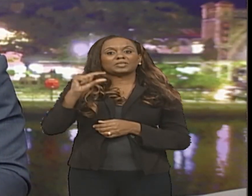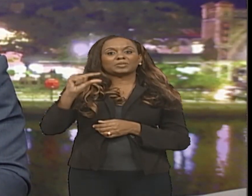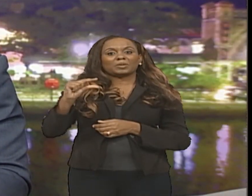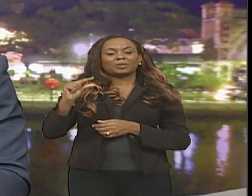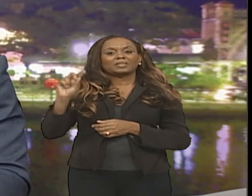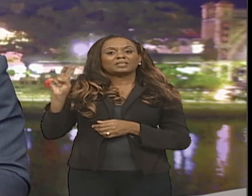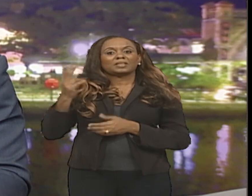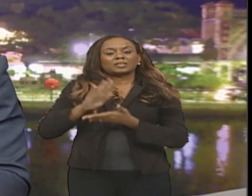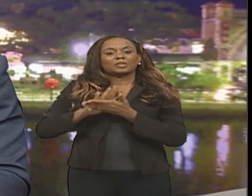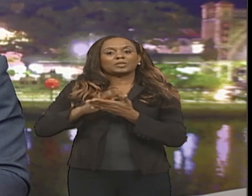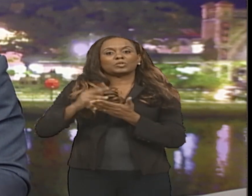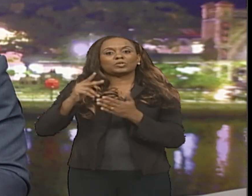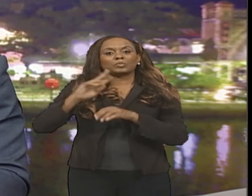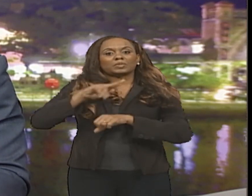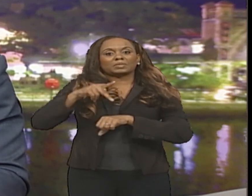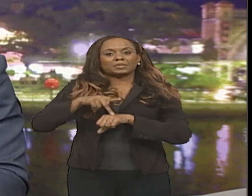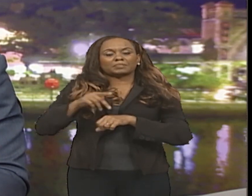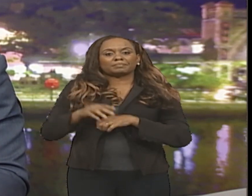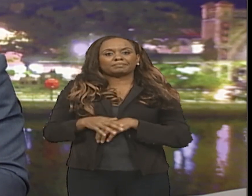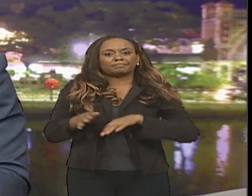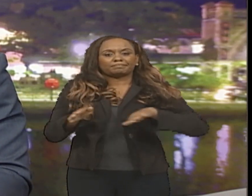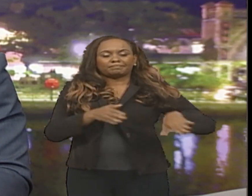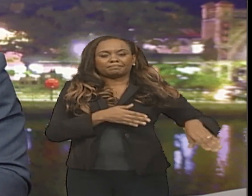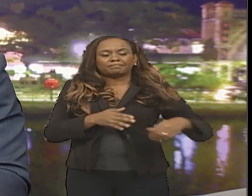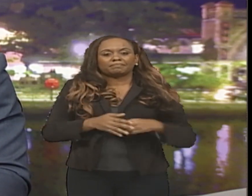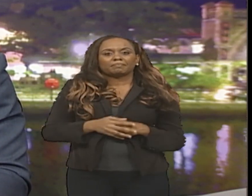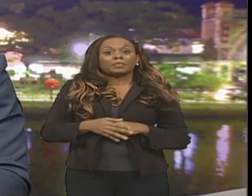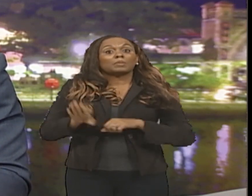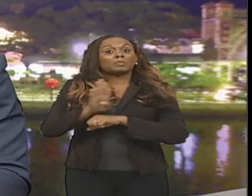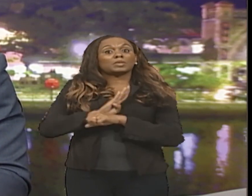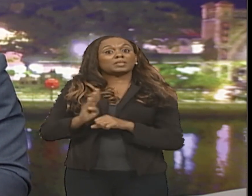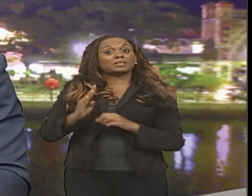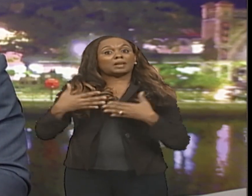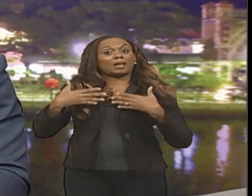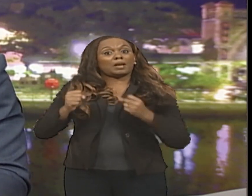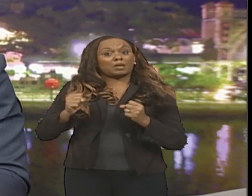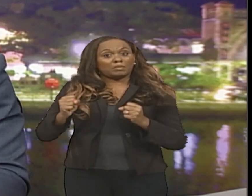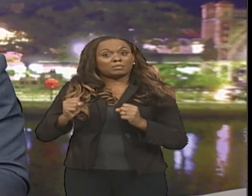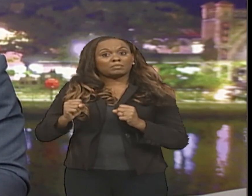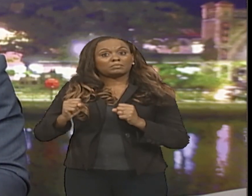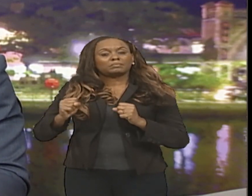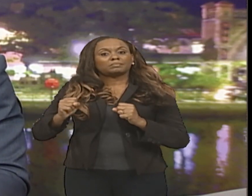and Wellness, fresh off of launching Barbados Moves, now intends to push